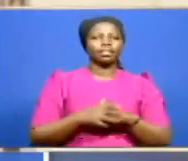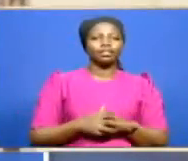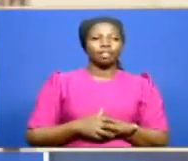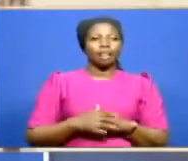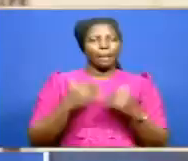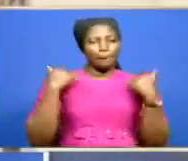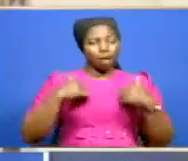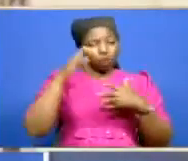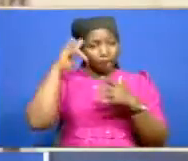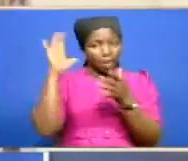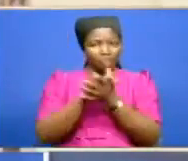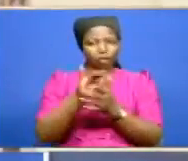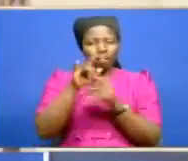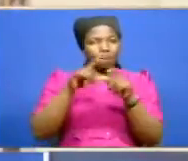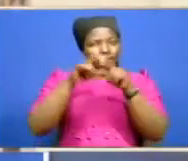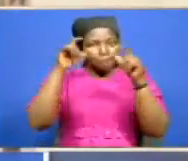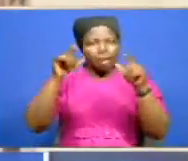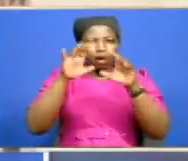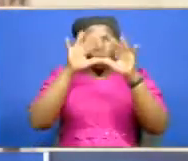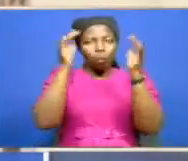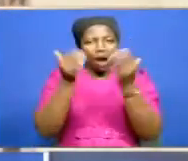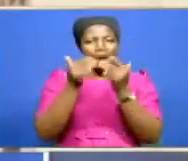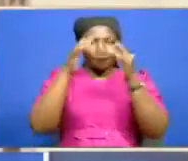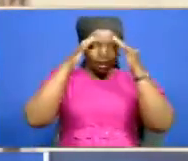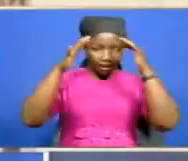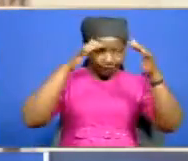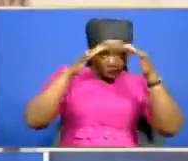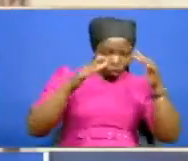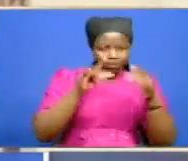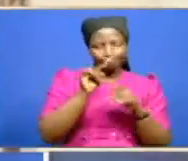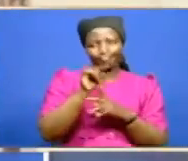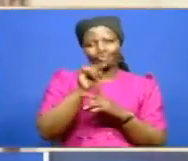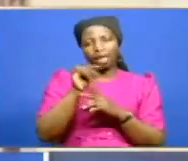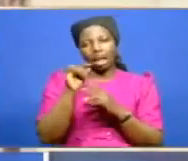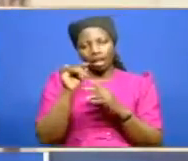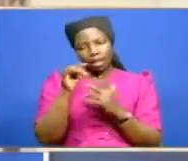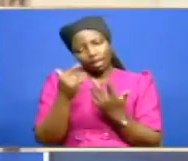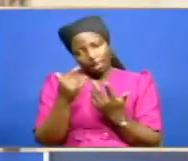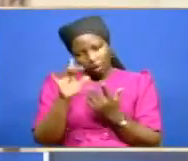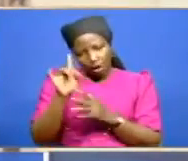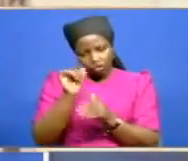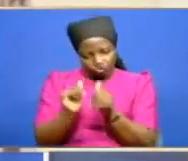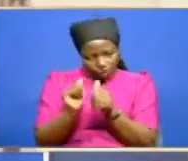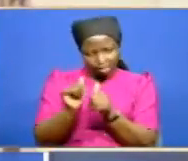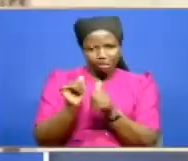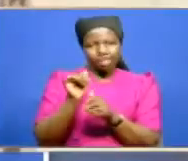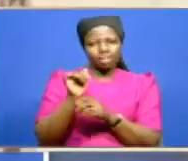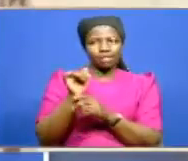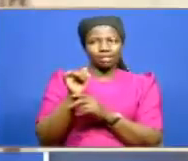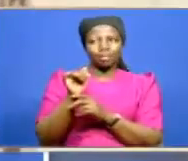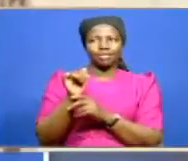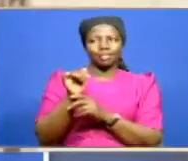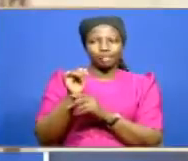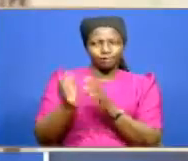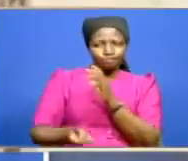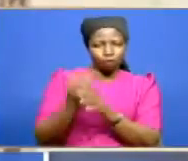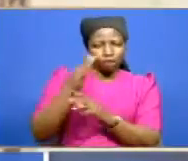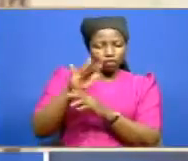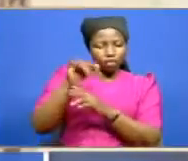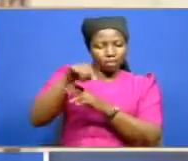and inventions will be one whose roots lie in the fertile soils of this exhibition.